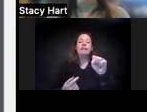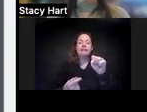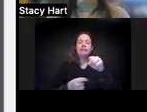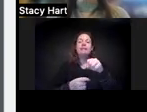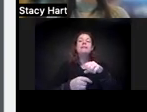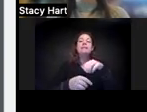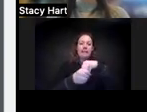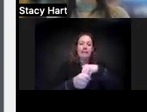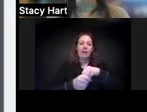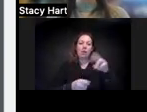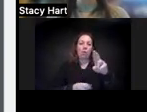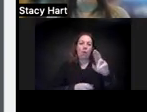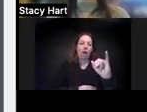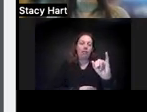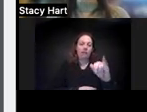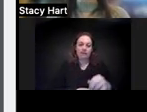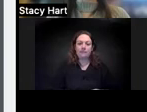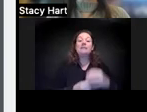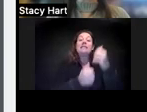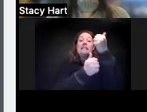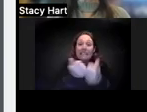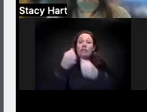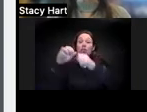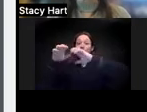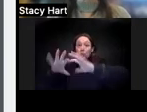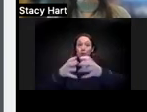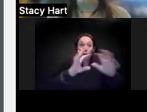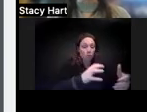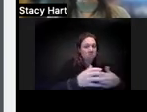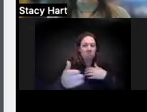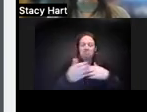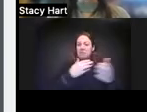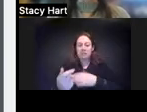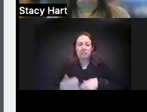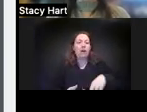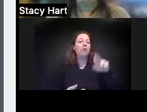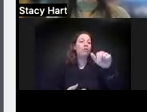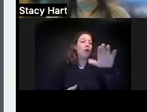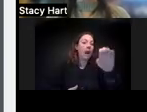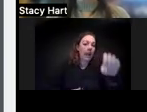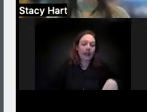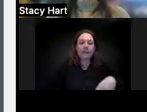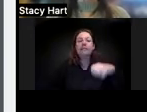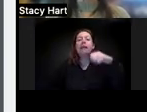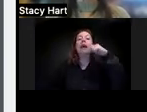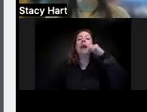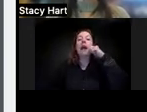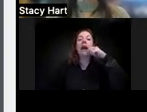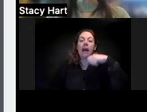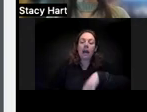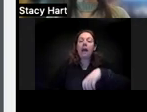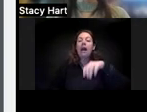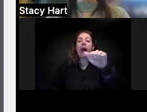Every group, regardless of age, gender, race, ethnicity, or economic status,